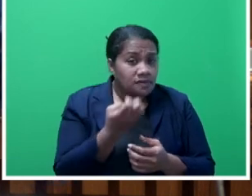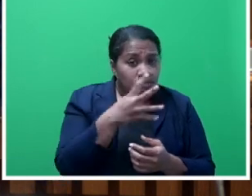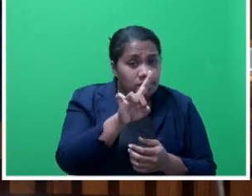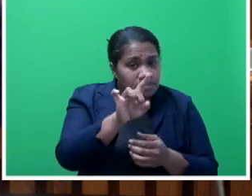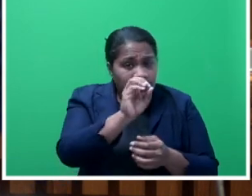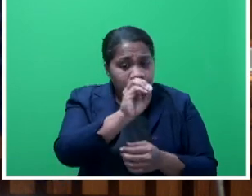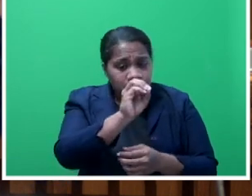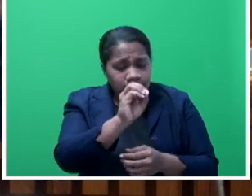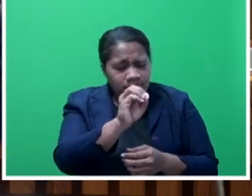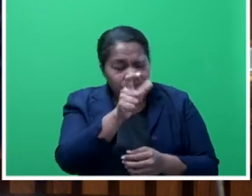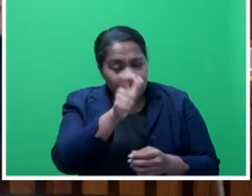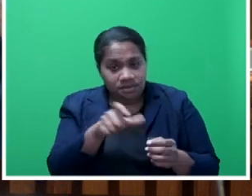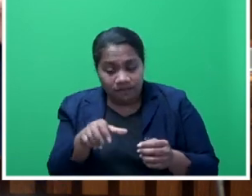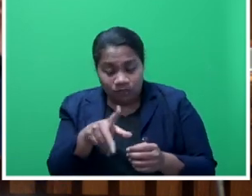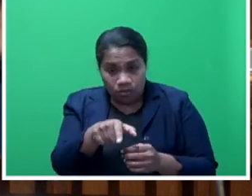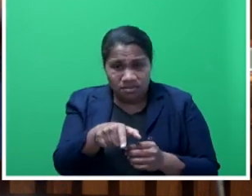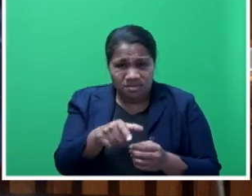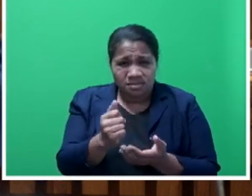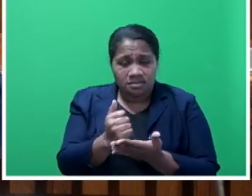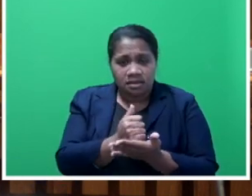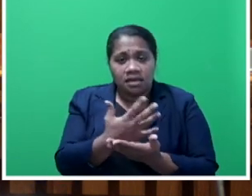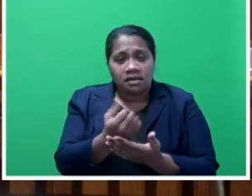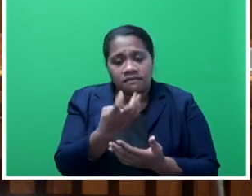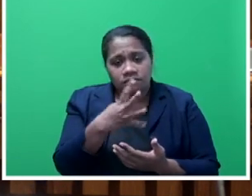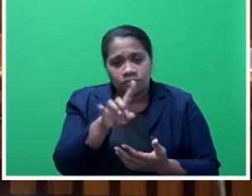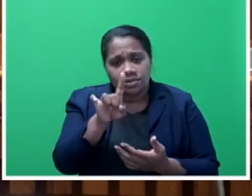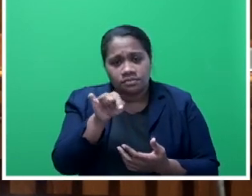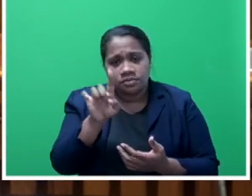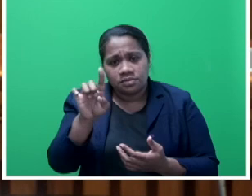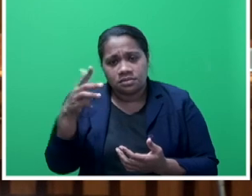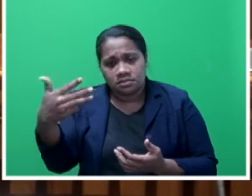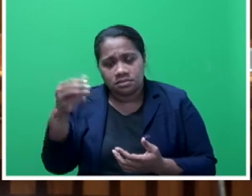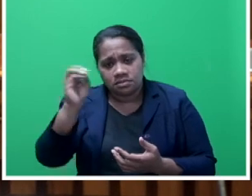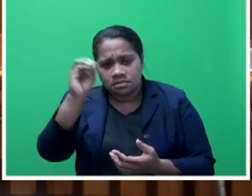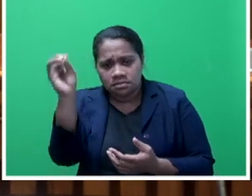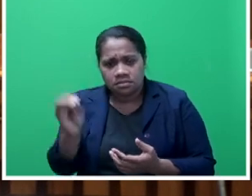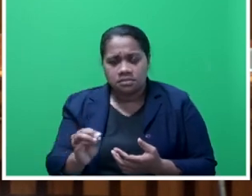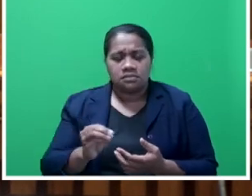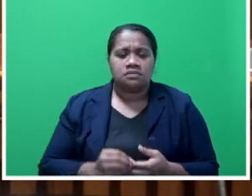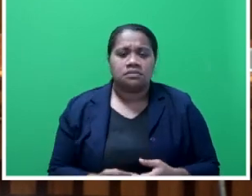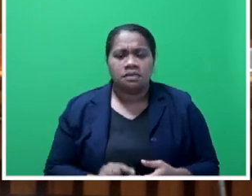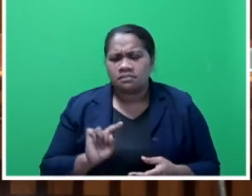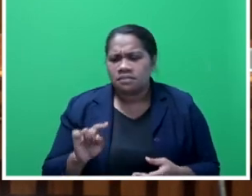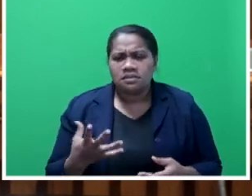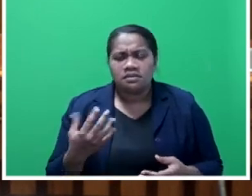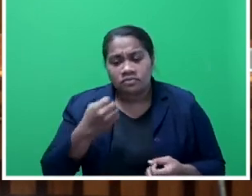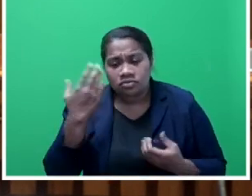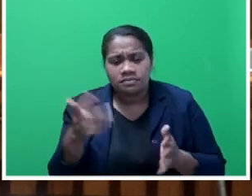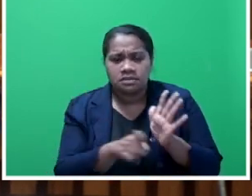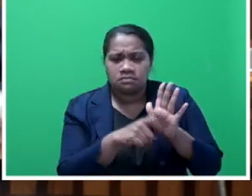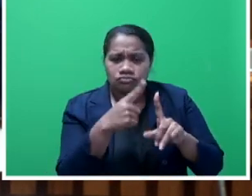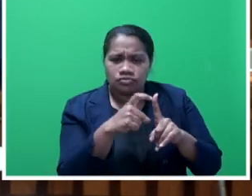agriculture, it holds about total value of 41.19%. No doubt it needs to increase. But as Honourable Reddy pointed